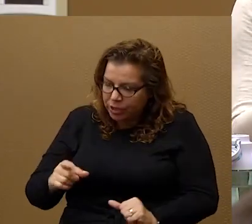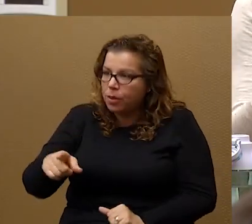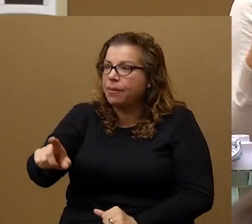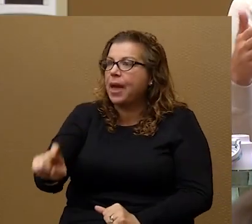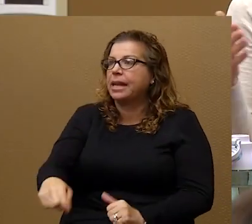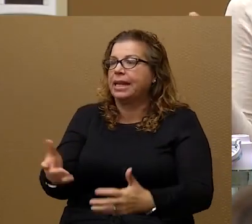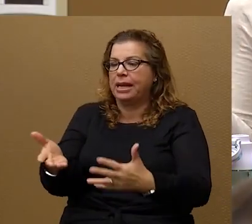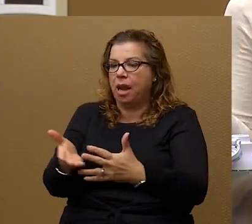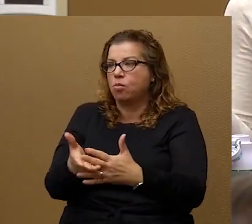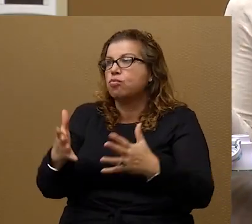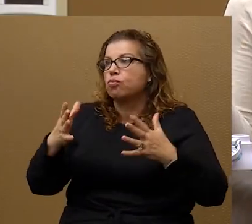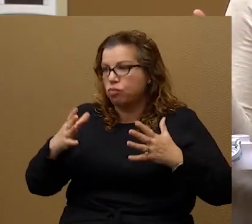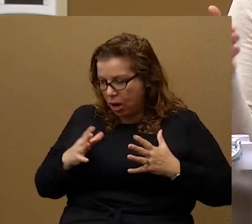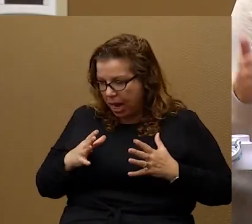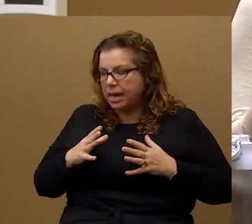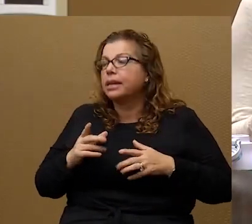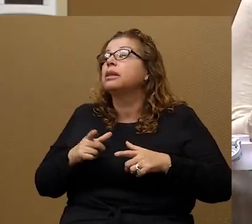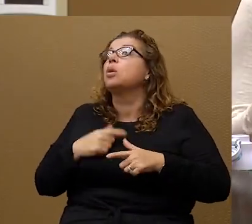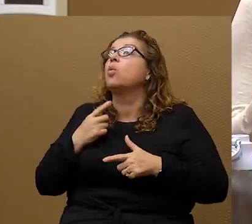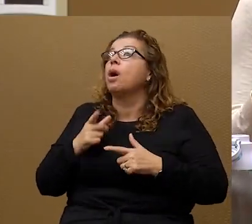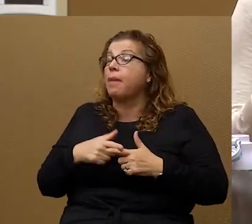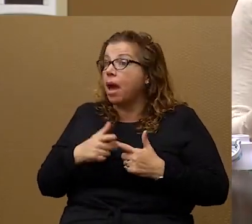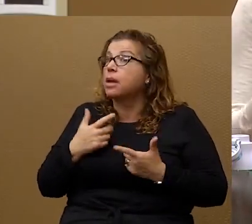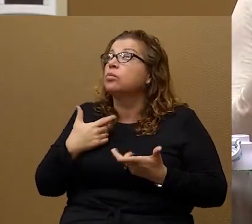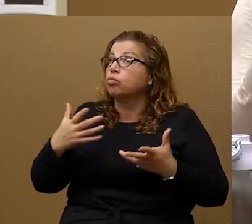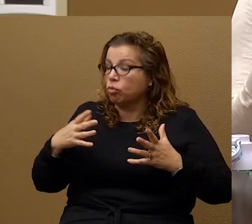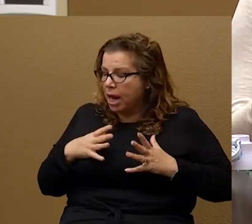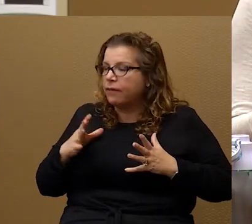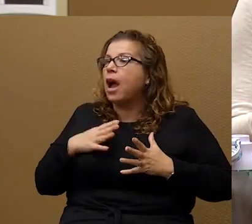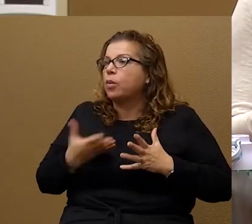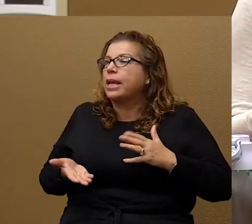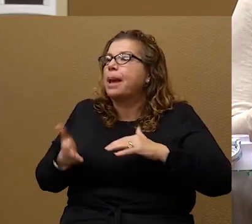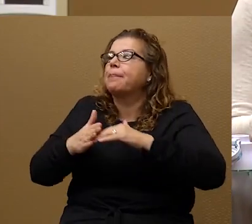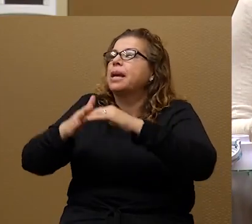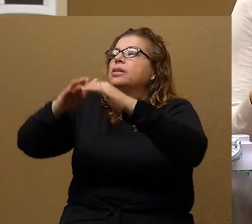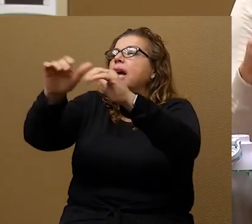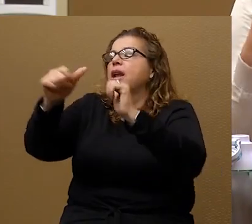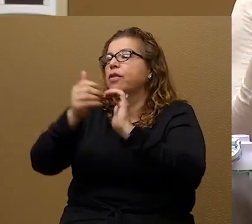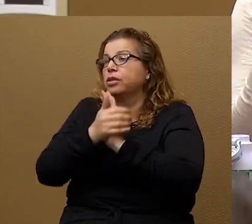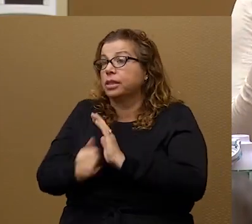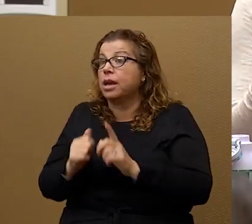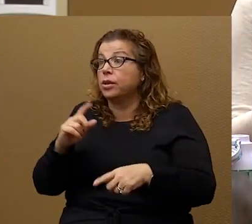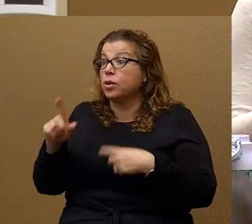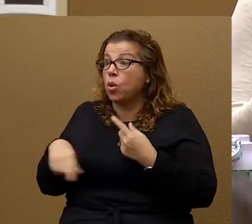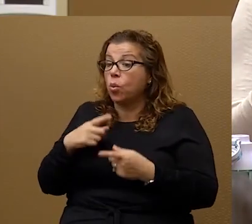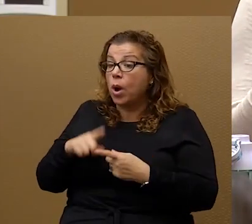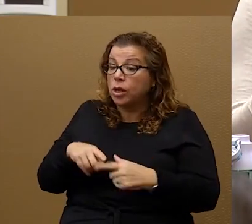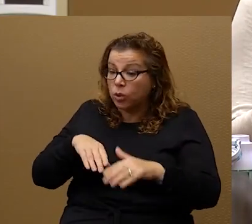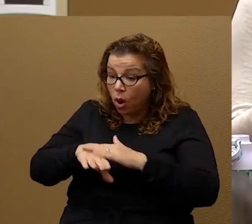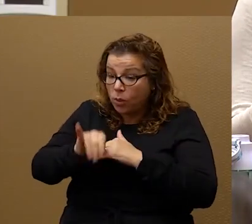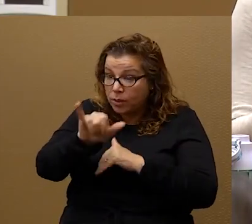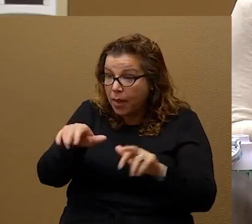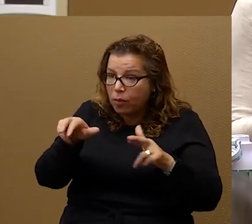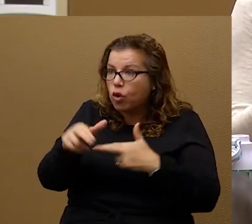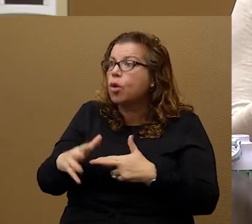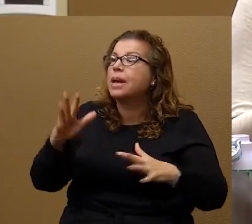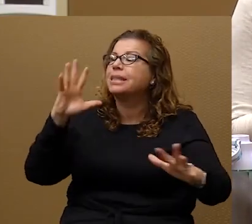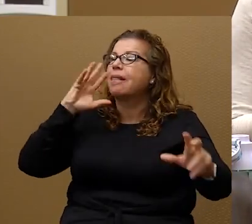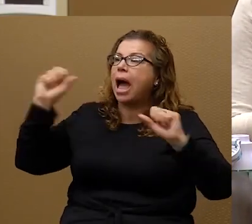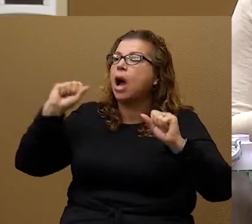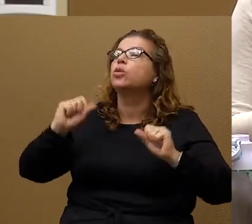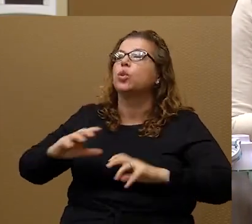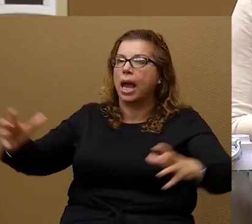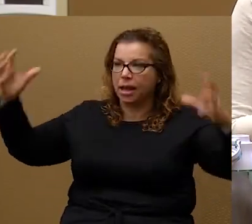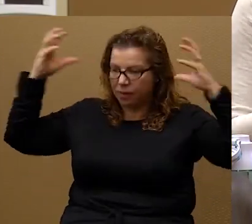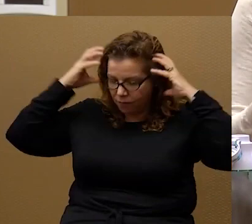we could build on different skills. When you're in this setting and it's too loud, you could put on headphones. Or if it's too bright, you can